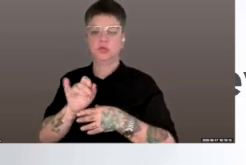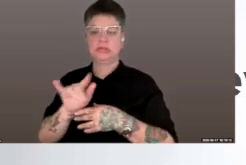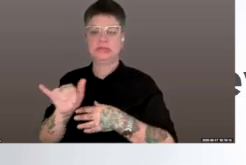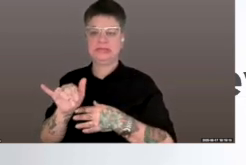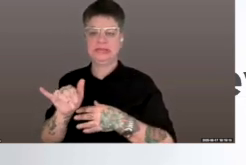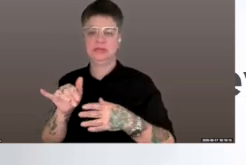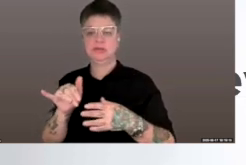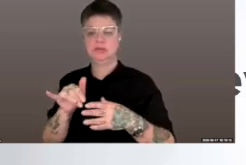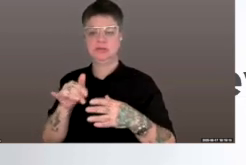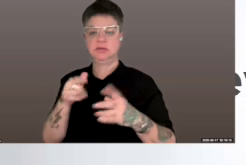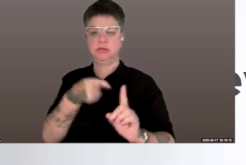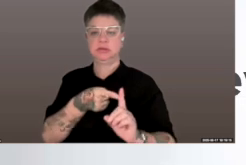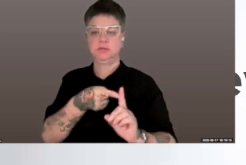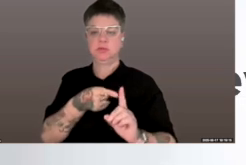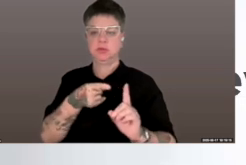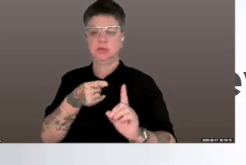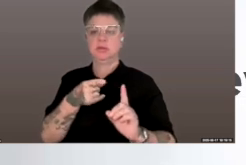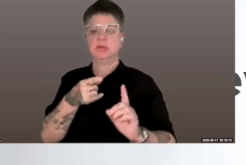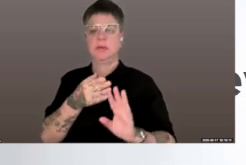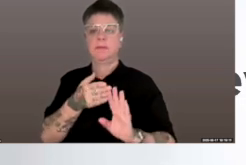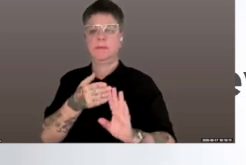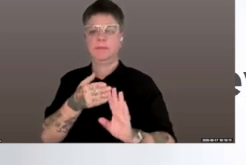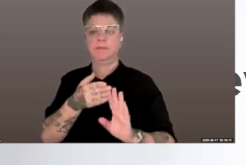vehicle. The zero emission